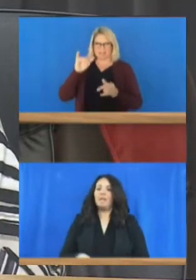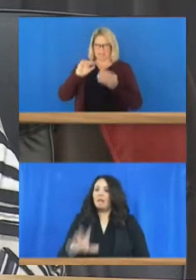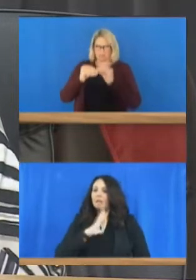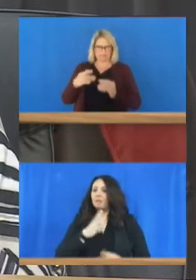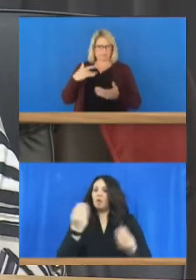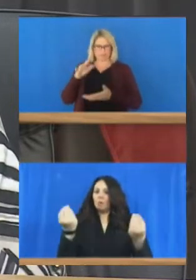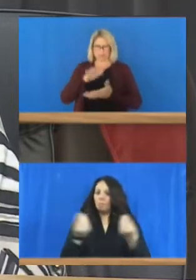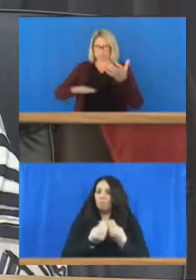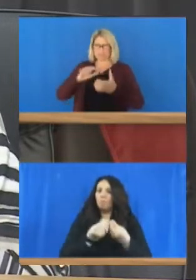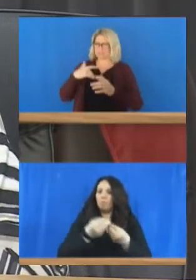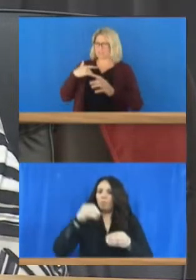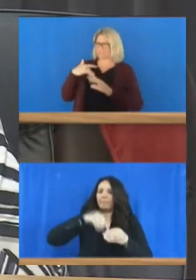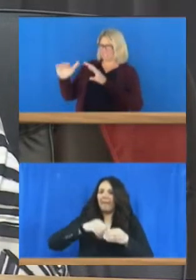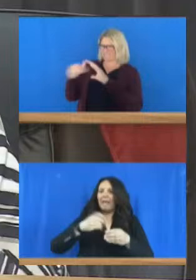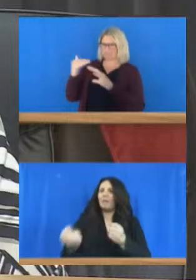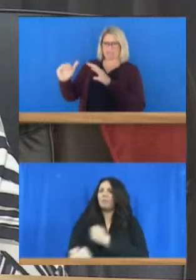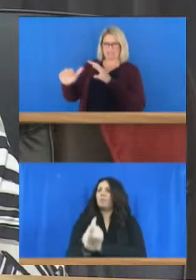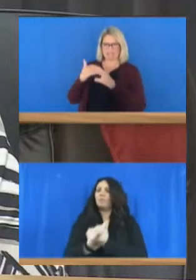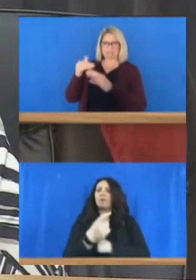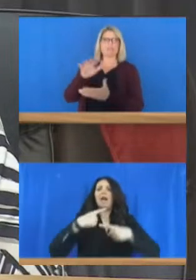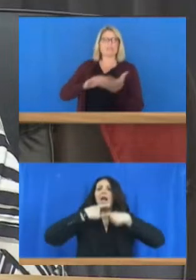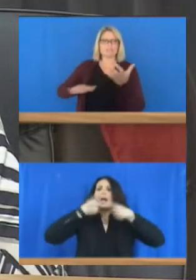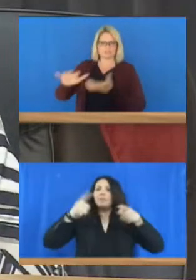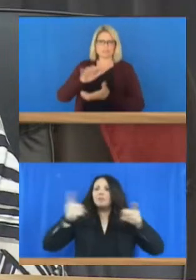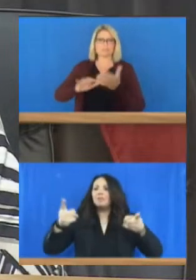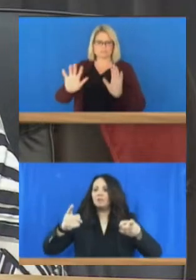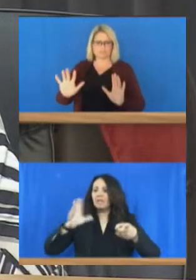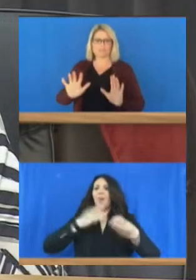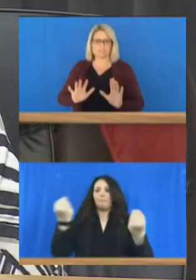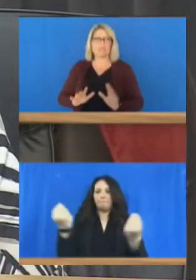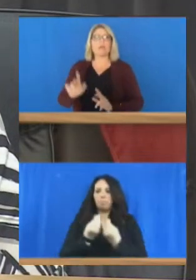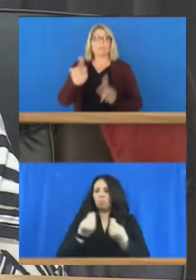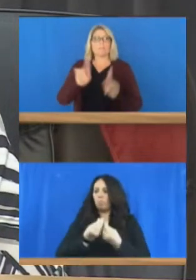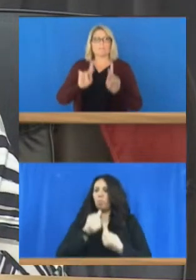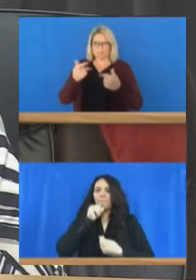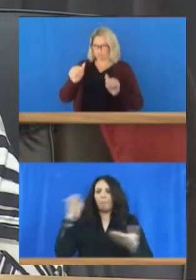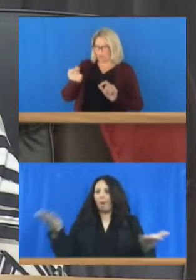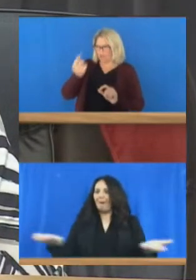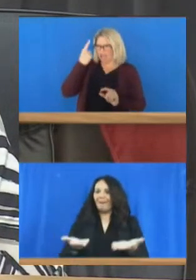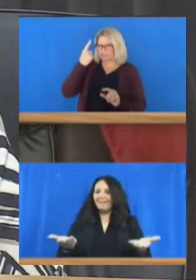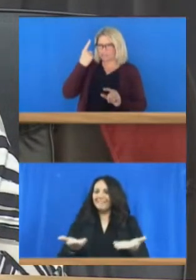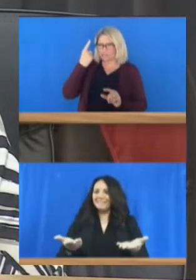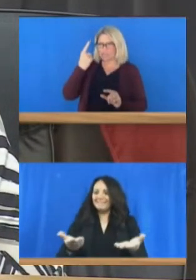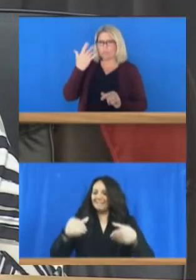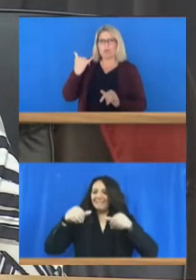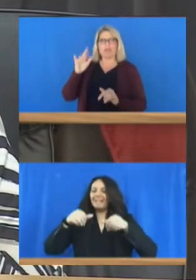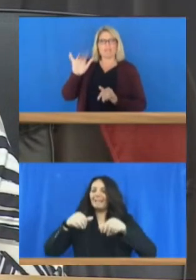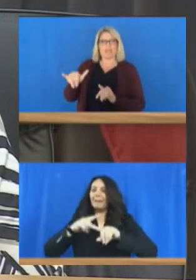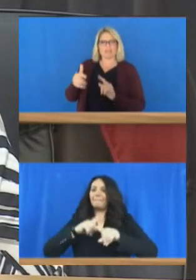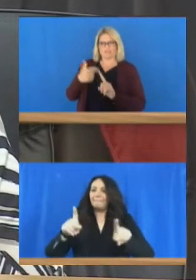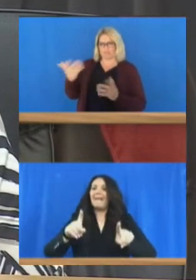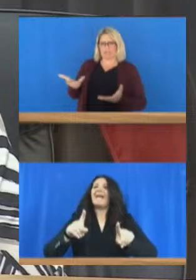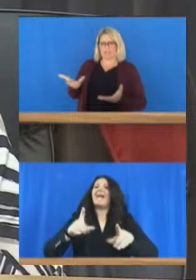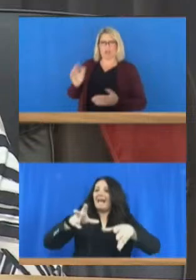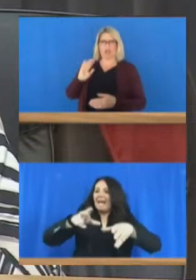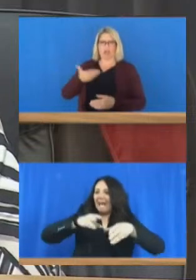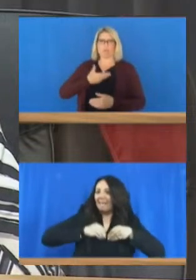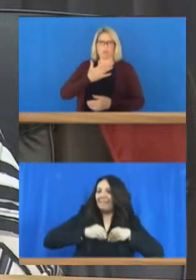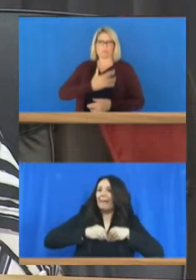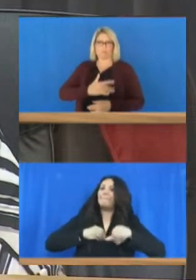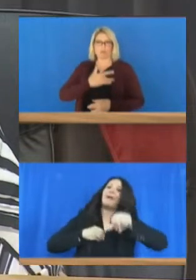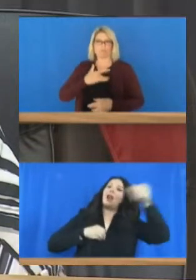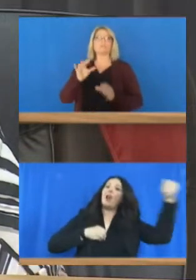Au cours des 2 dernières semaines, 33 citoyens du Nouveau-Brunswick ont été identifiés comme ayant la COVID-19 à l'extérieur de la